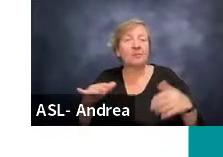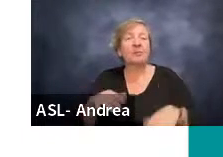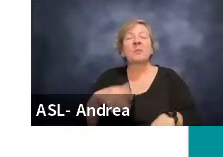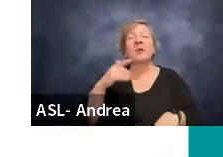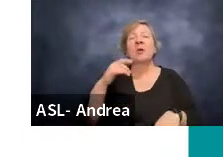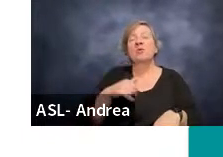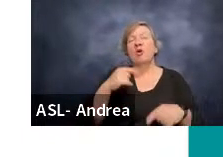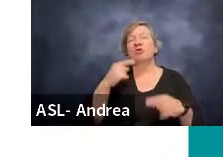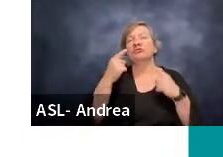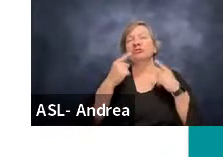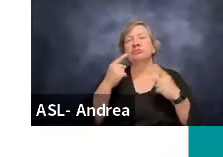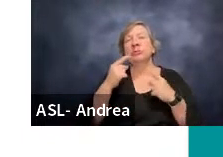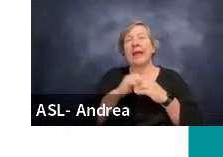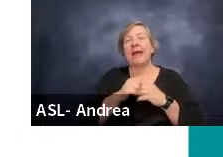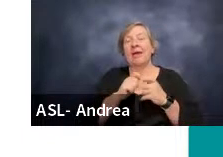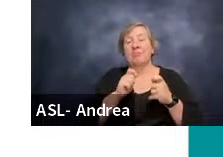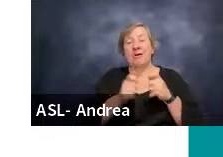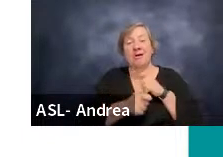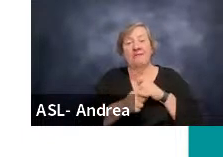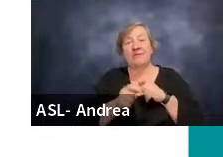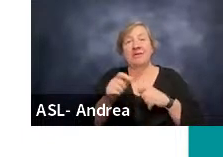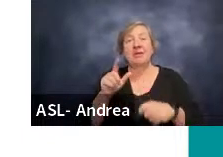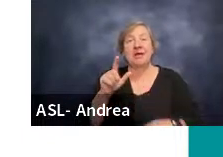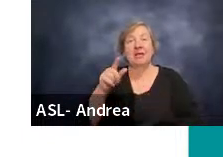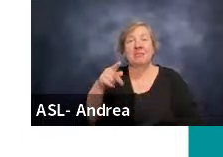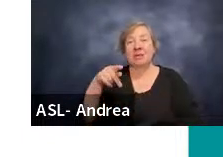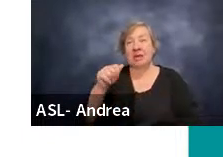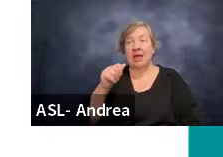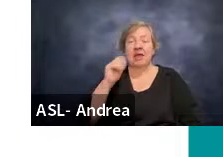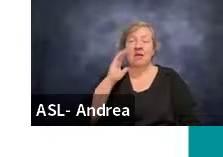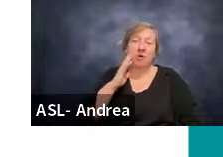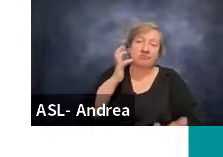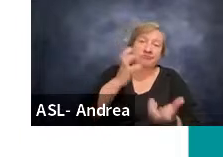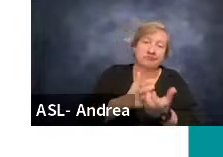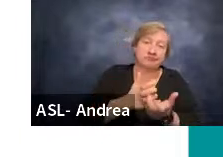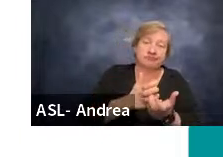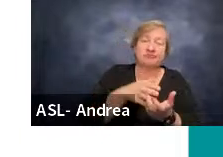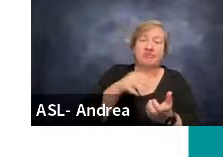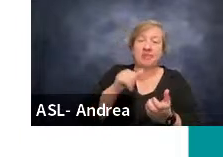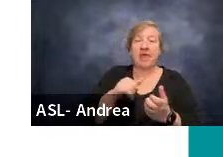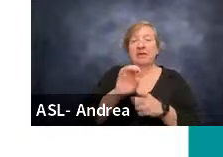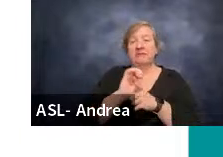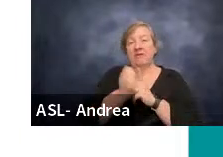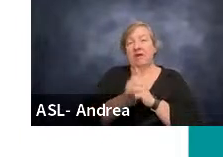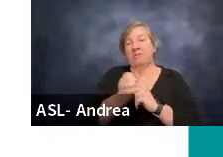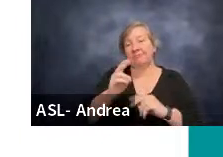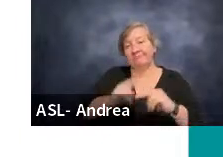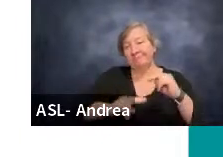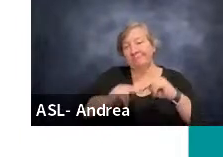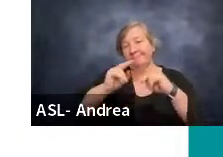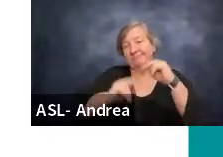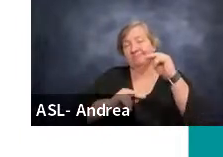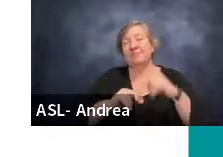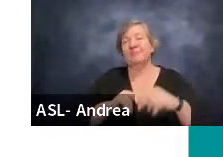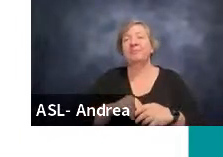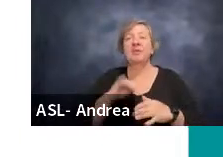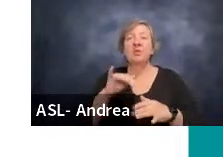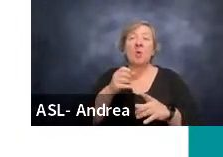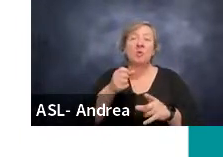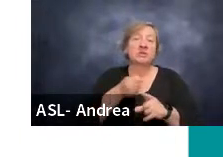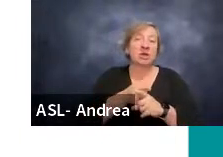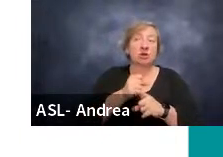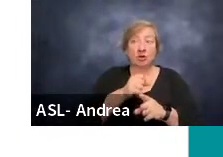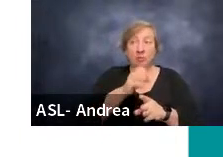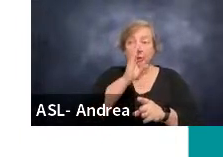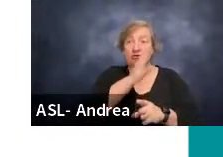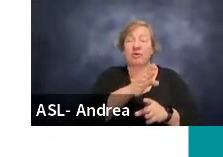modified LPA fits into the built environment. And again, those impacts could be direct, they